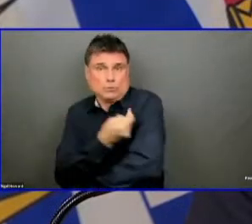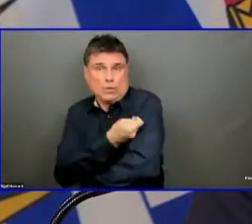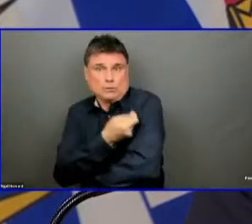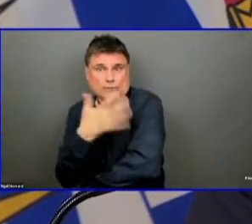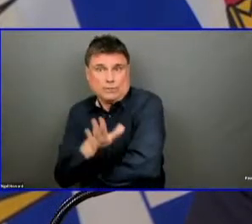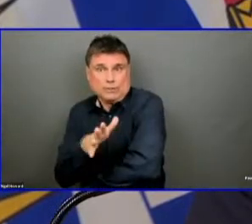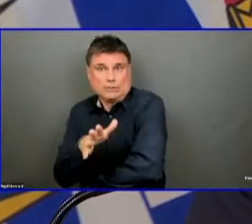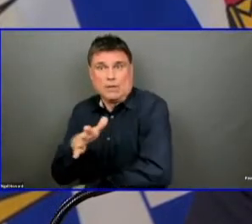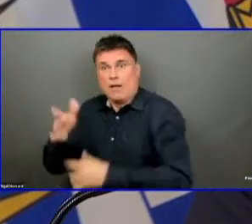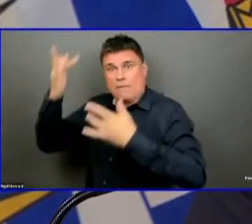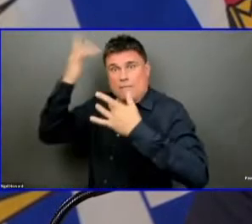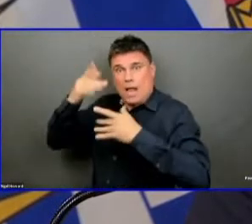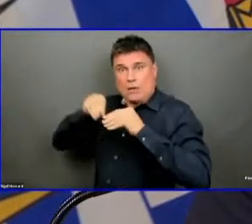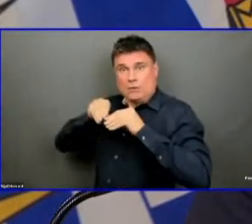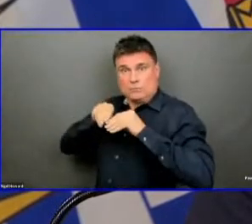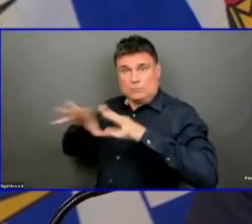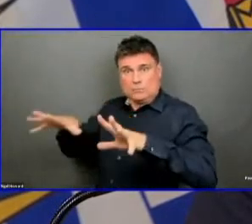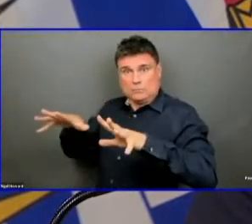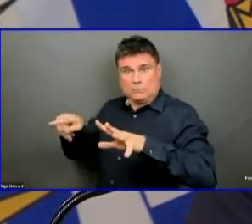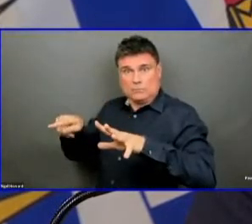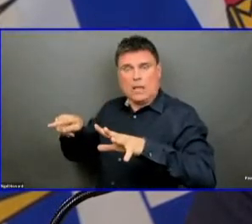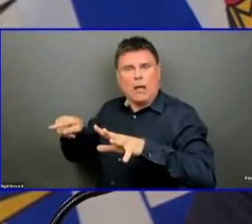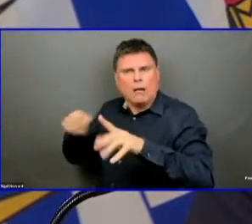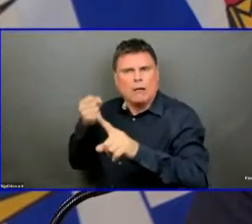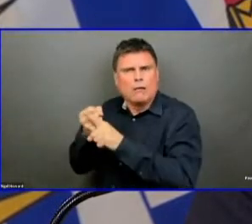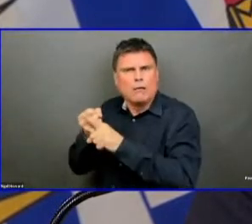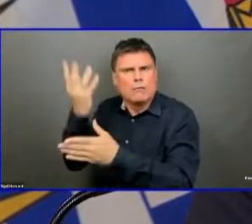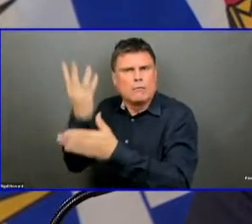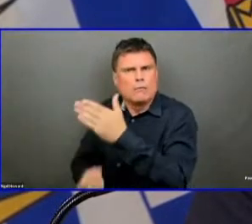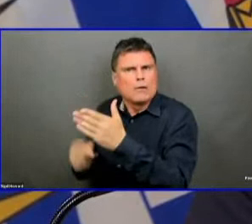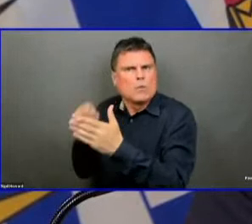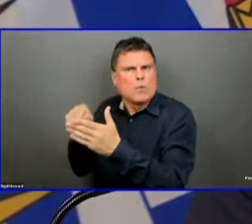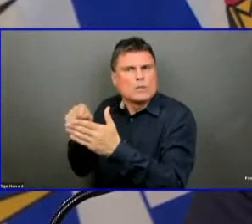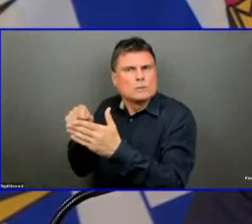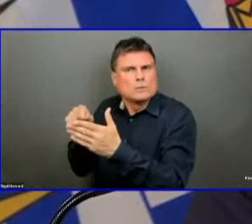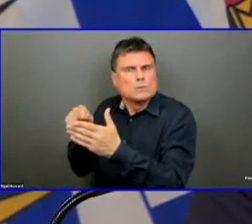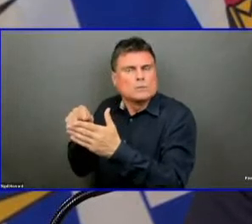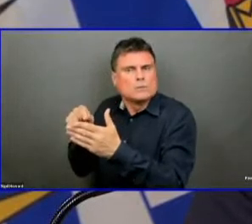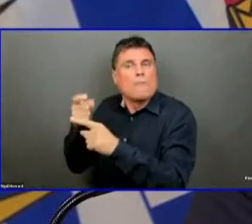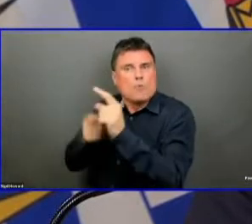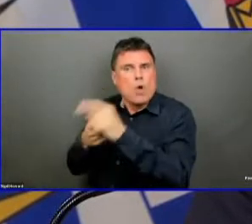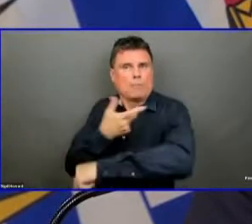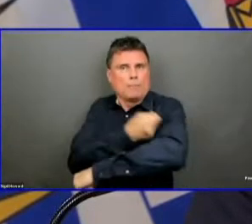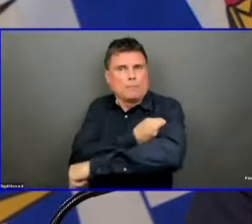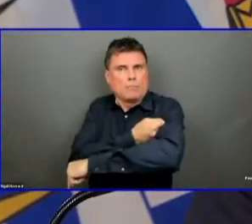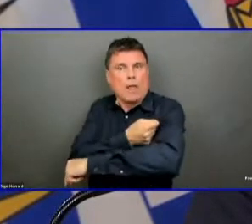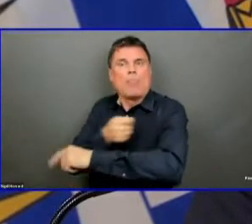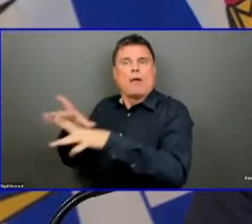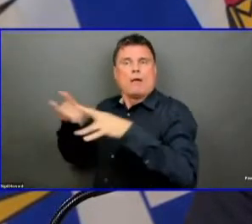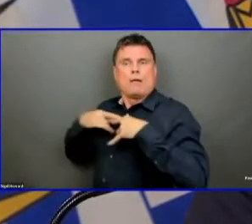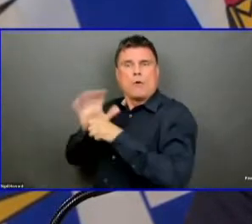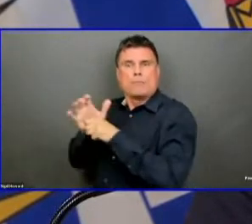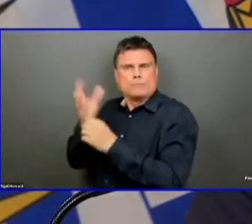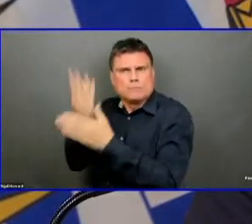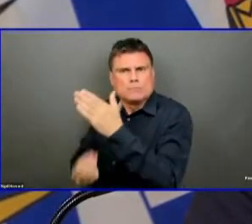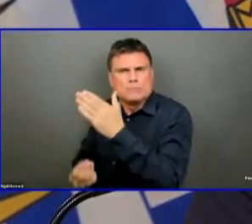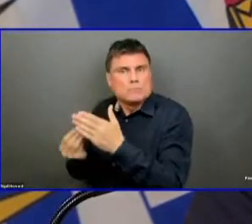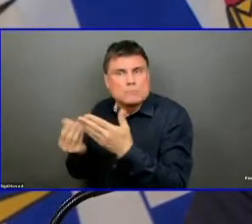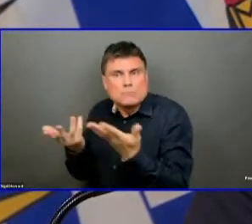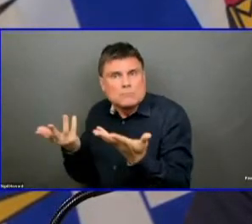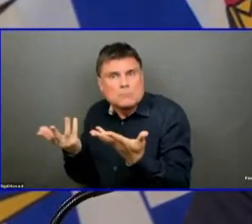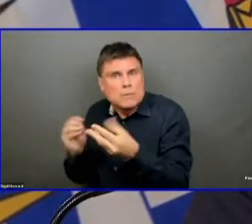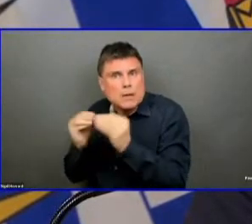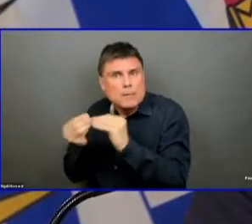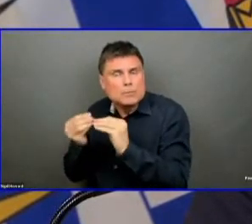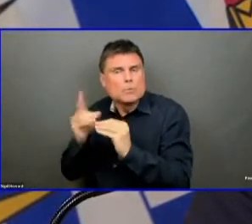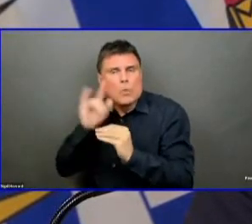And just wondering, are you worried, or is the data showing you anything in terms of what does this mean